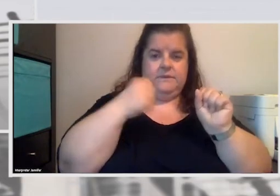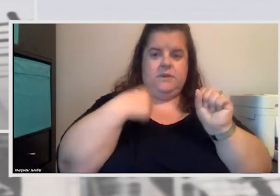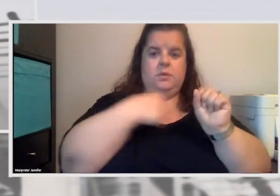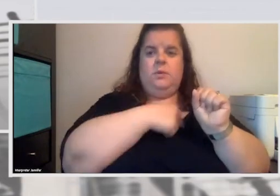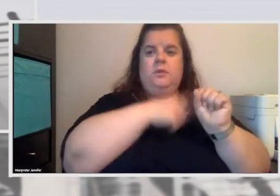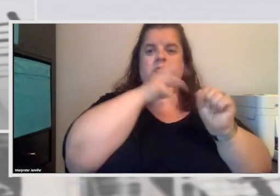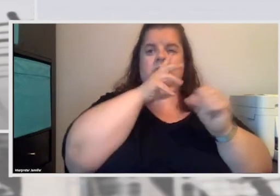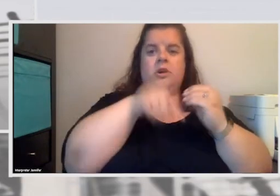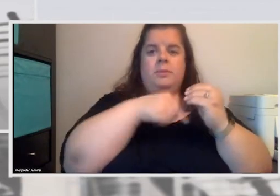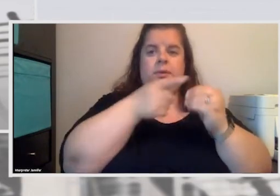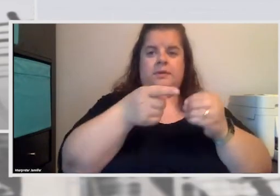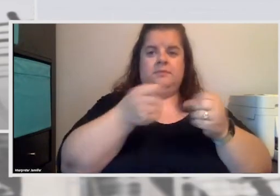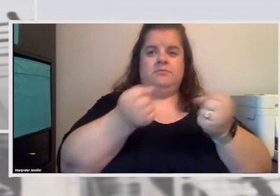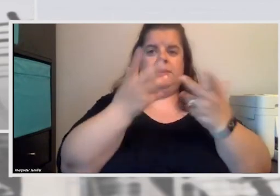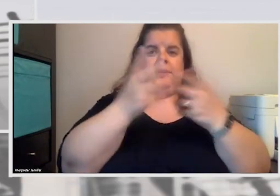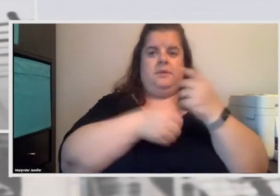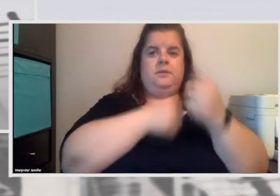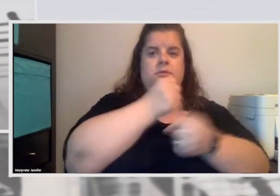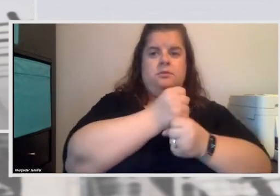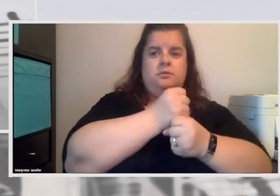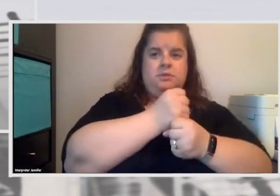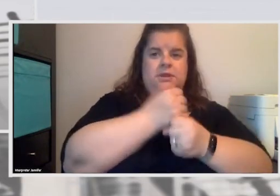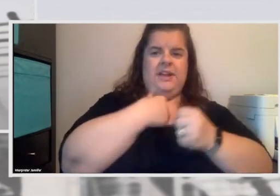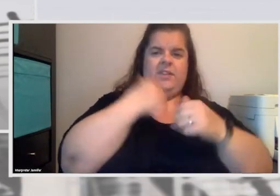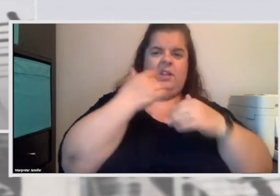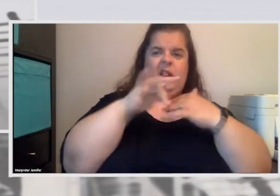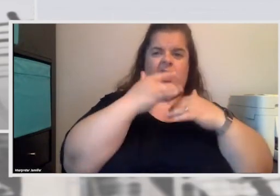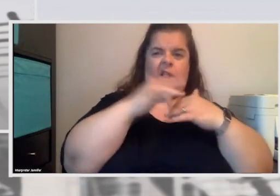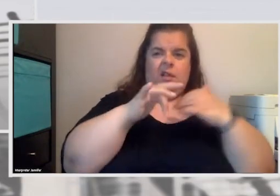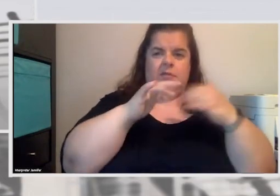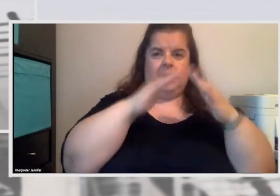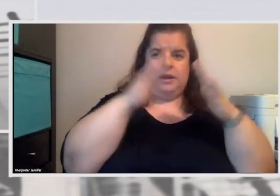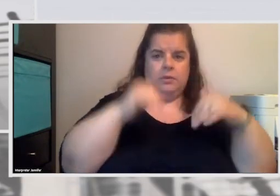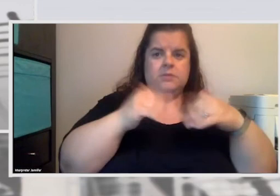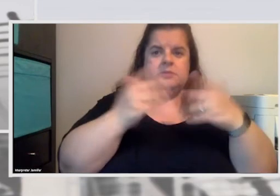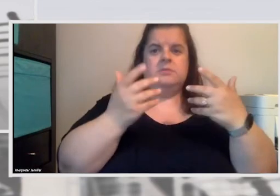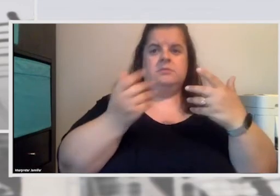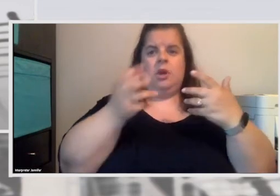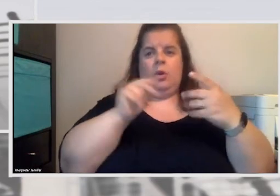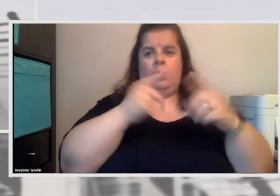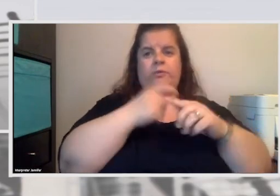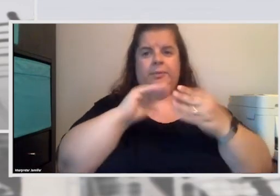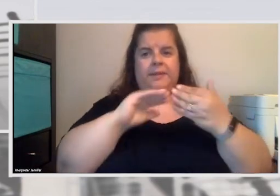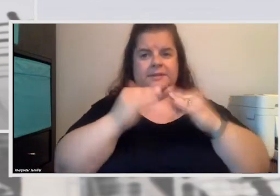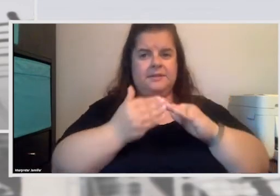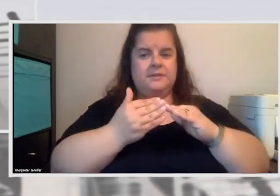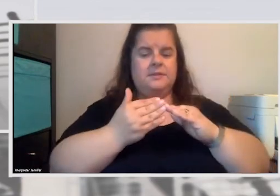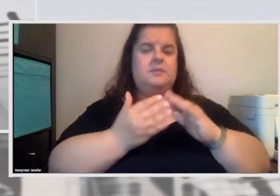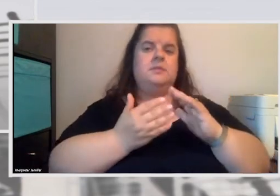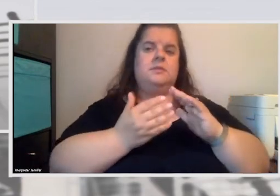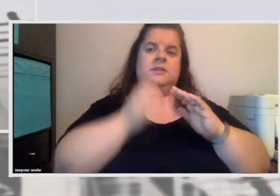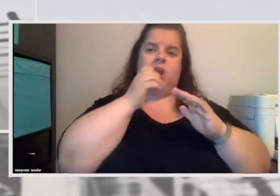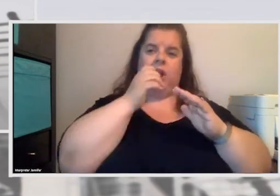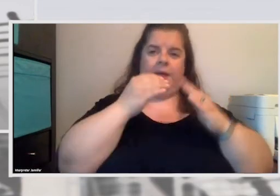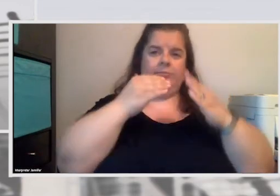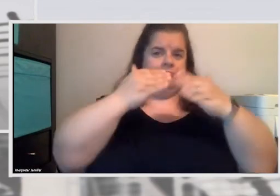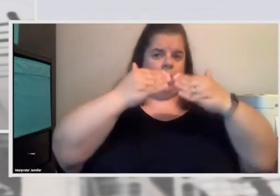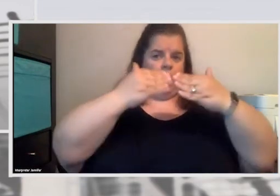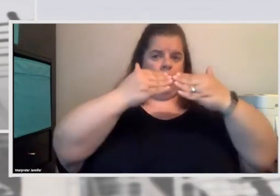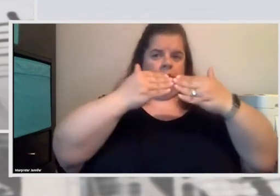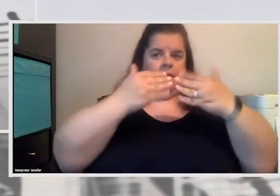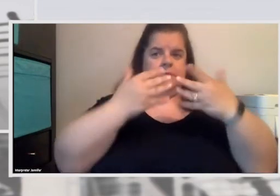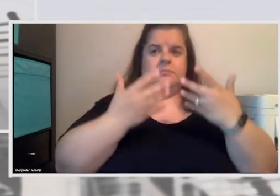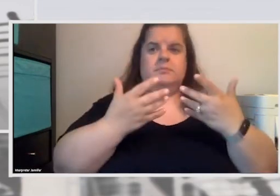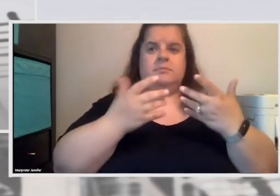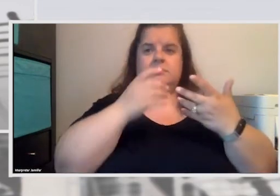for years, having vacant properties owned by the city where they're not boarded up, the land is not